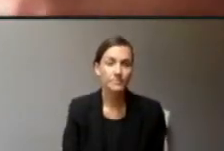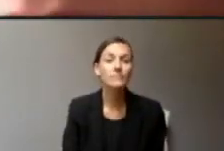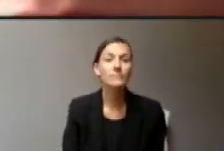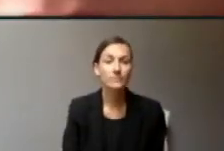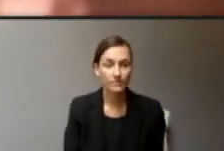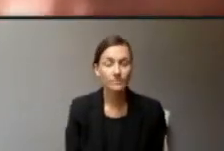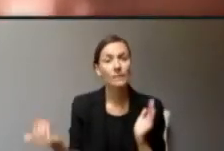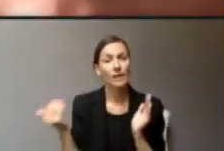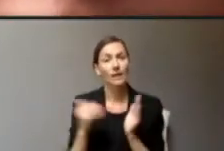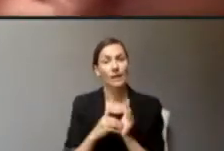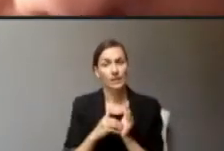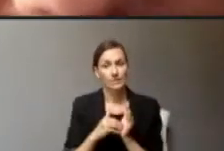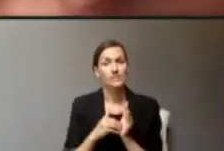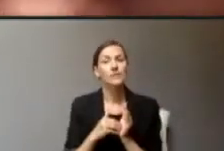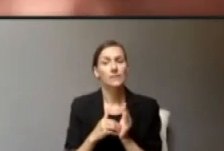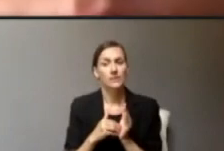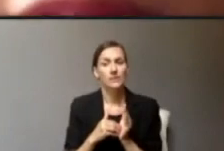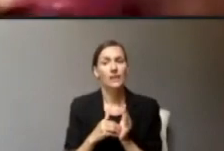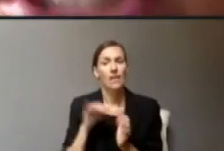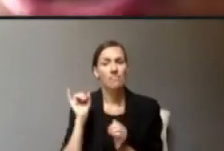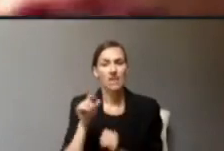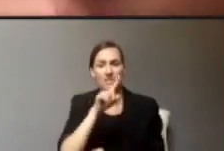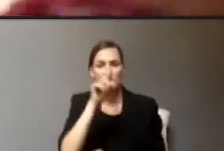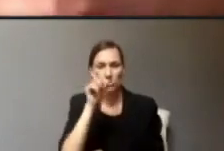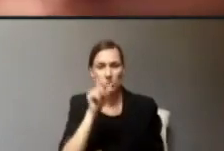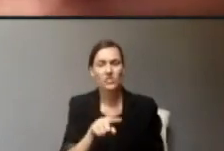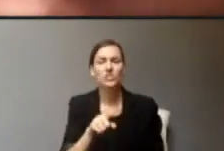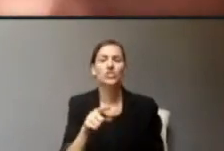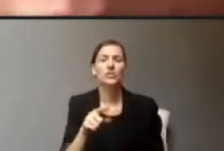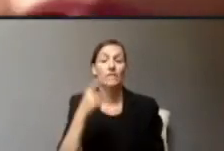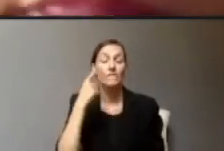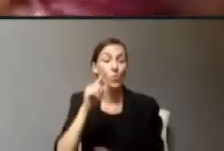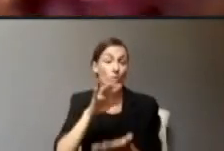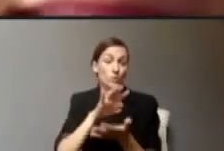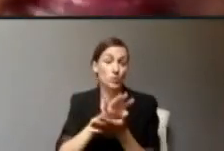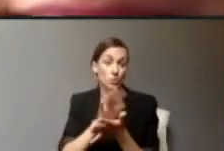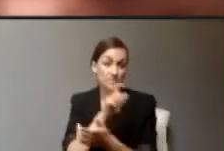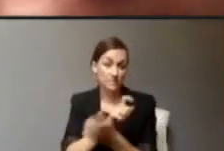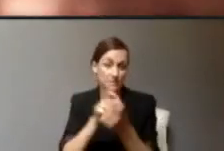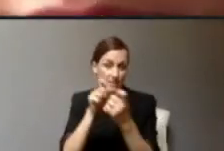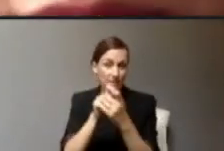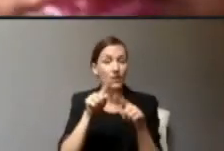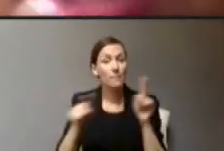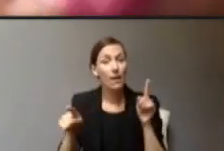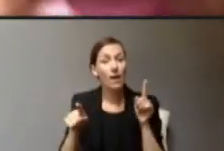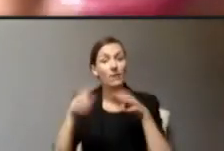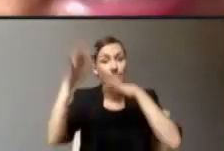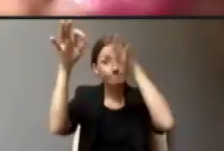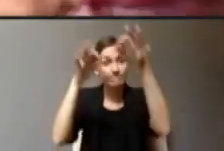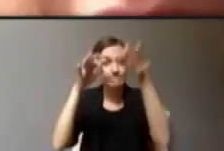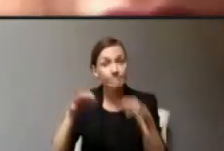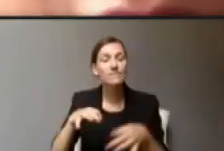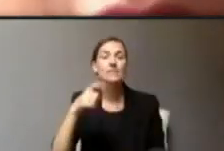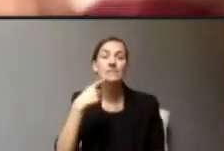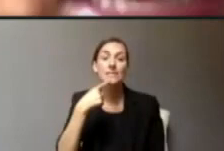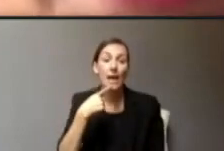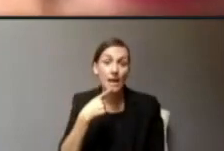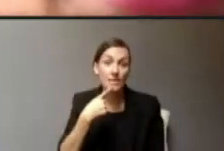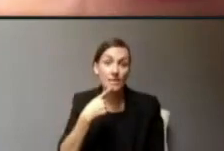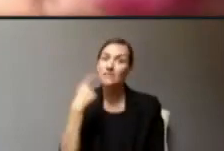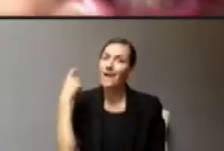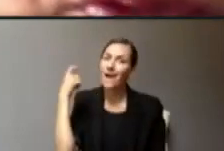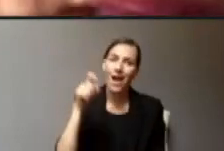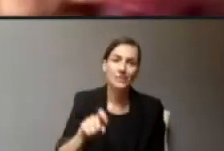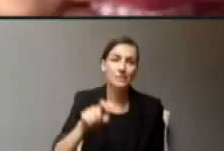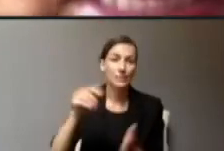Again, it's going to be a question that you'd want to ask your school specifically, but the guidelines state that it must be a new mask every day. And if